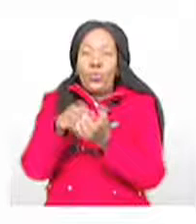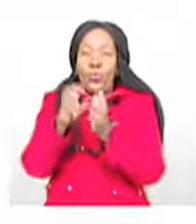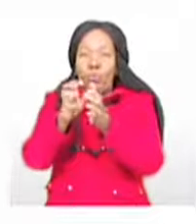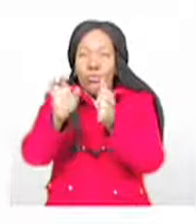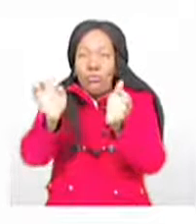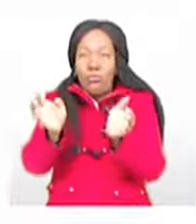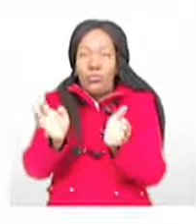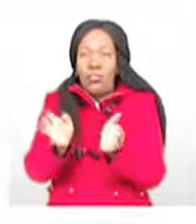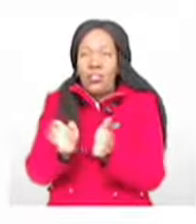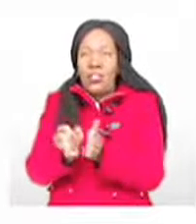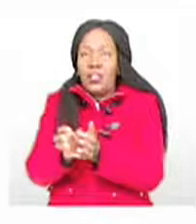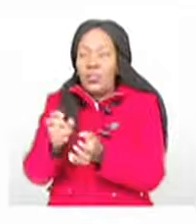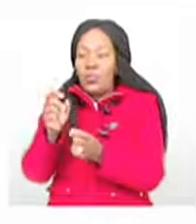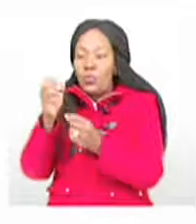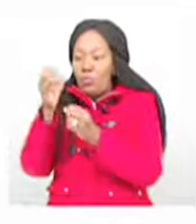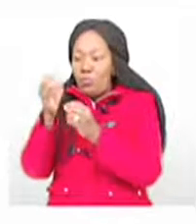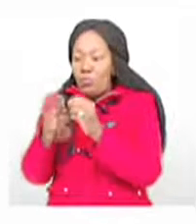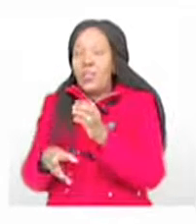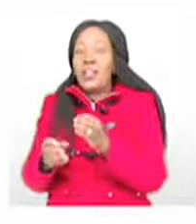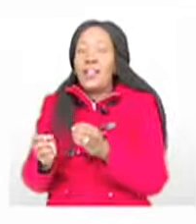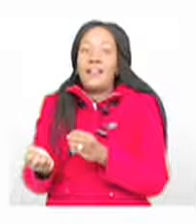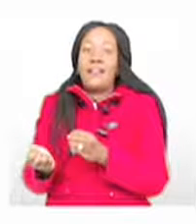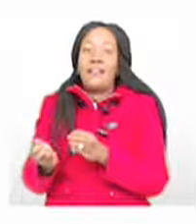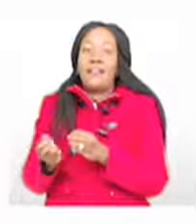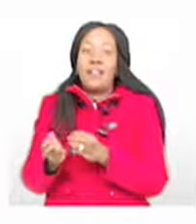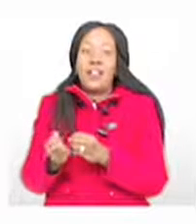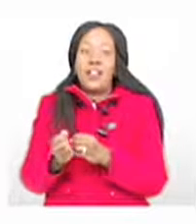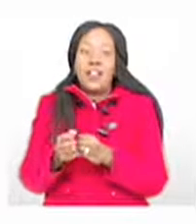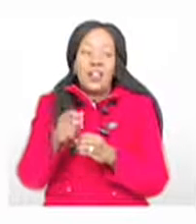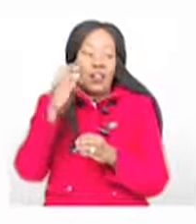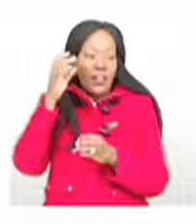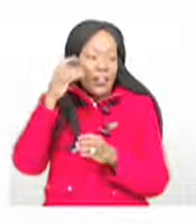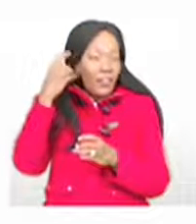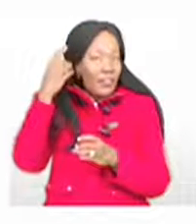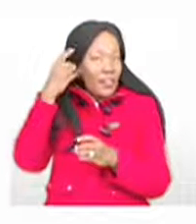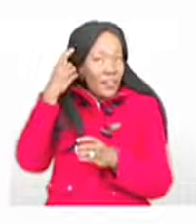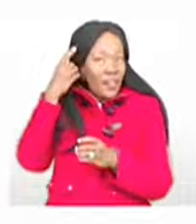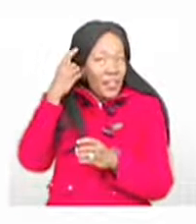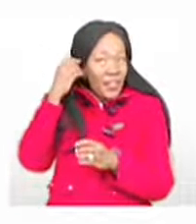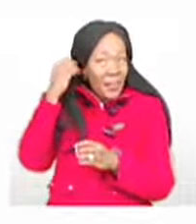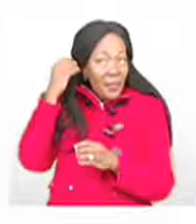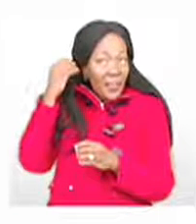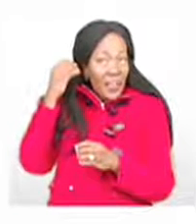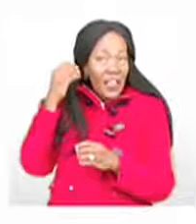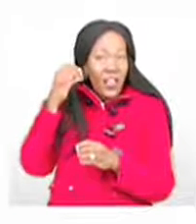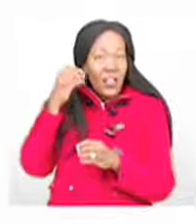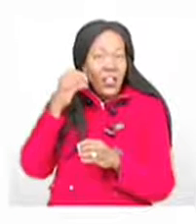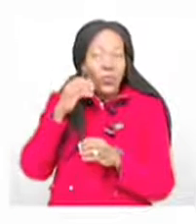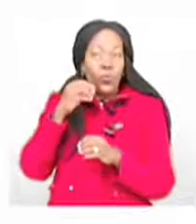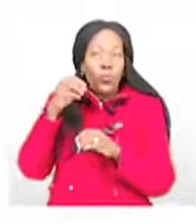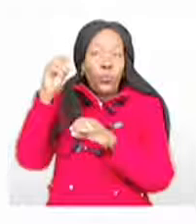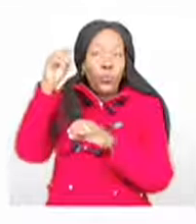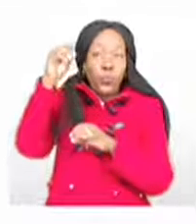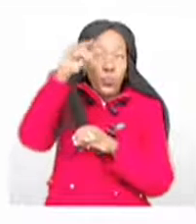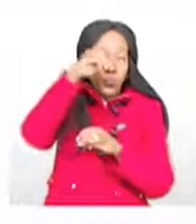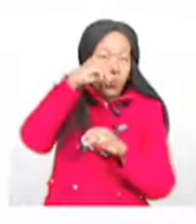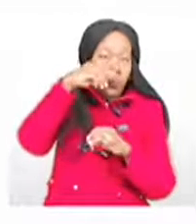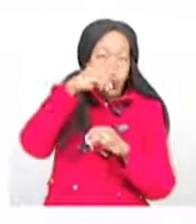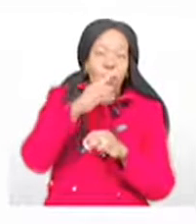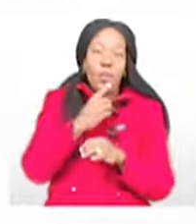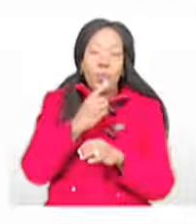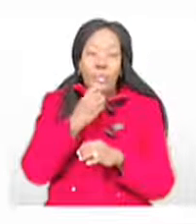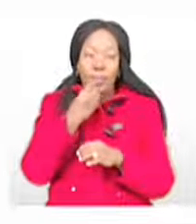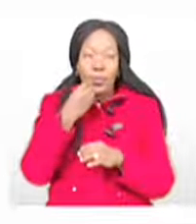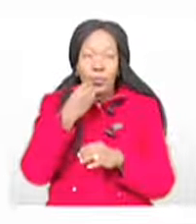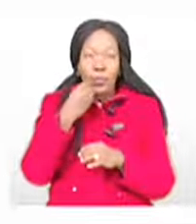laid its eggs. The bee will fly to the beehive. Now